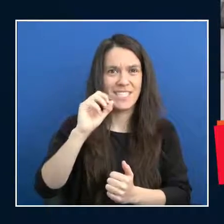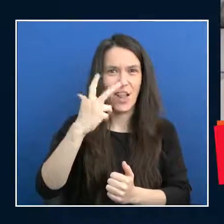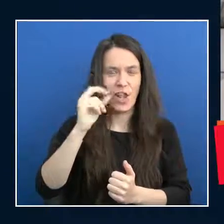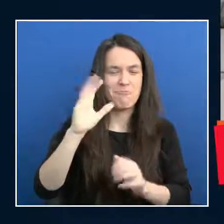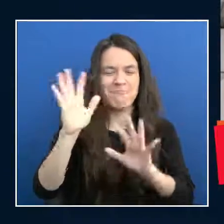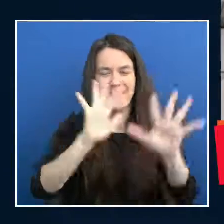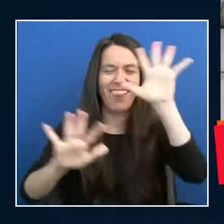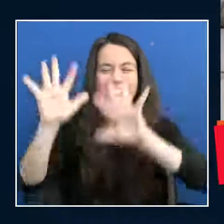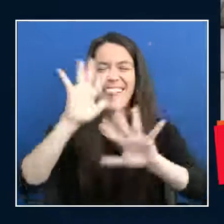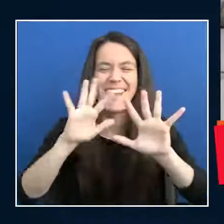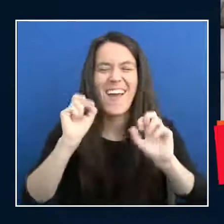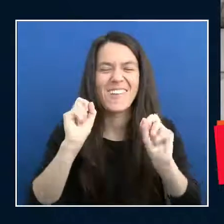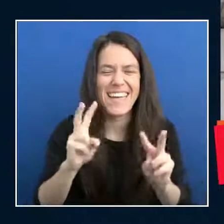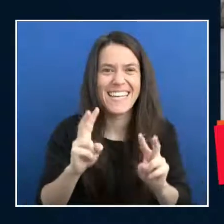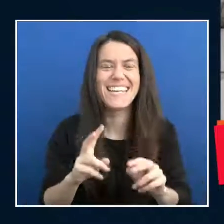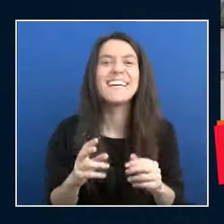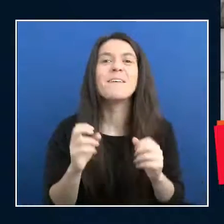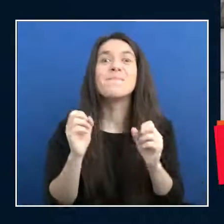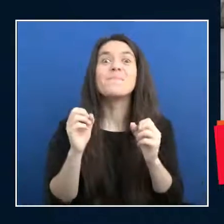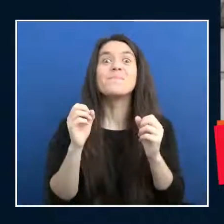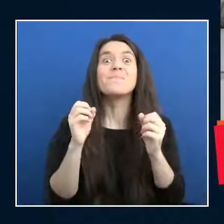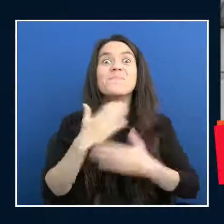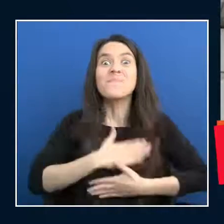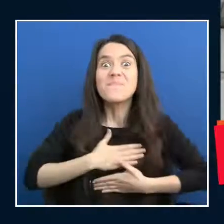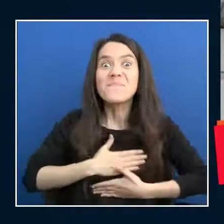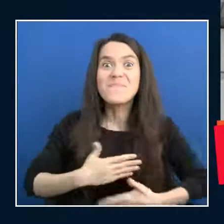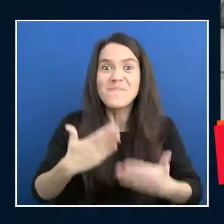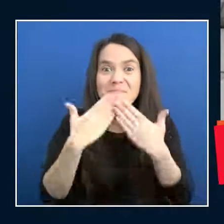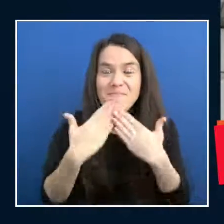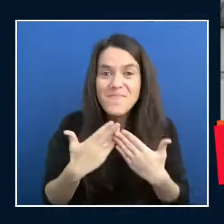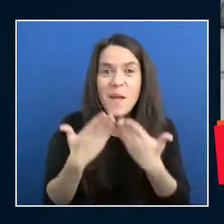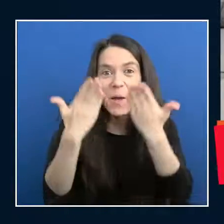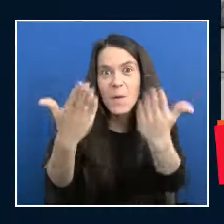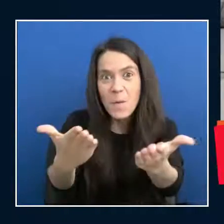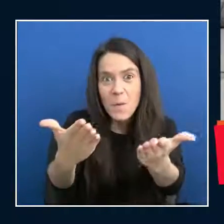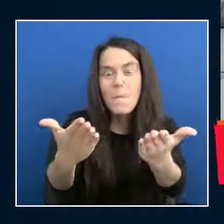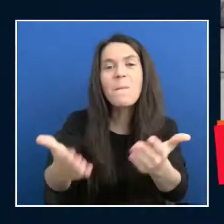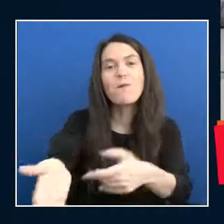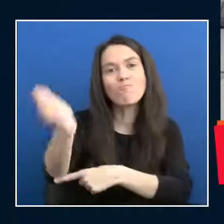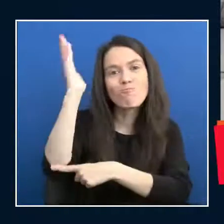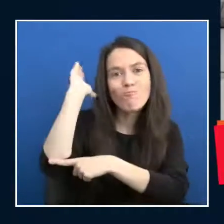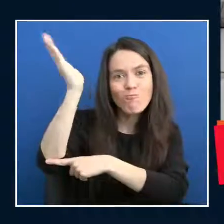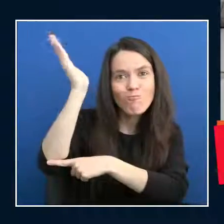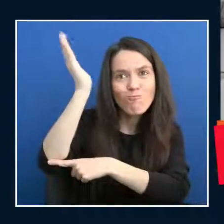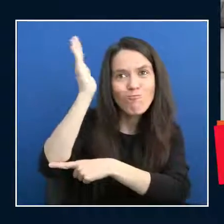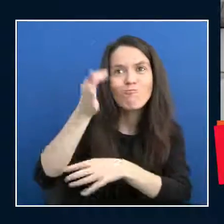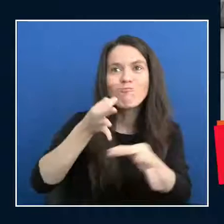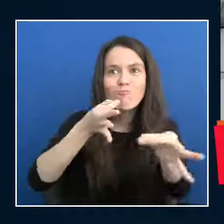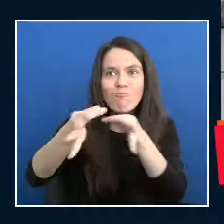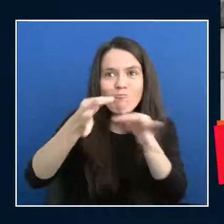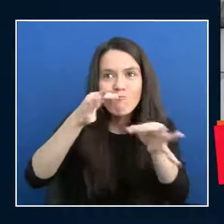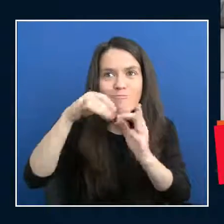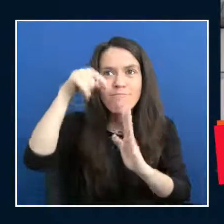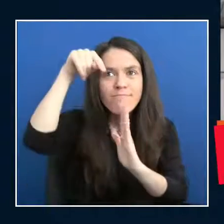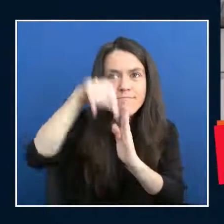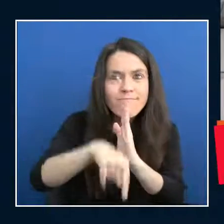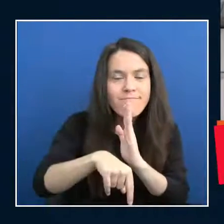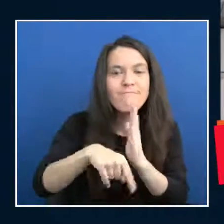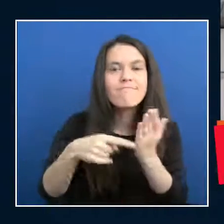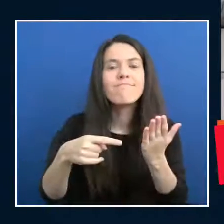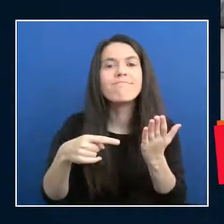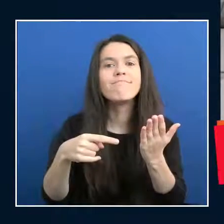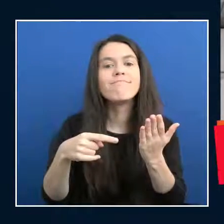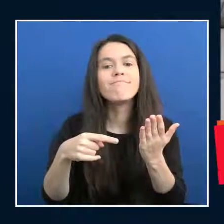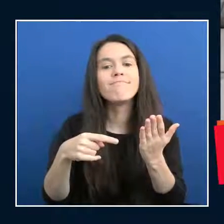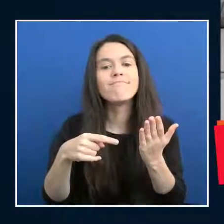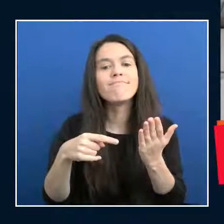it's wonderful to have you today, Sandra. And I'm going to pass over to you. You can tell us a little bit about what you're here to talk about today. And then towards